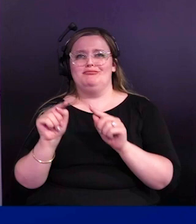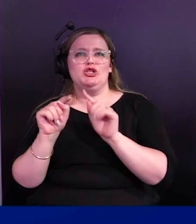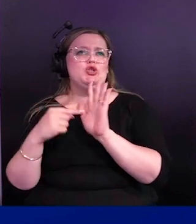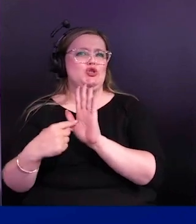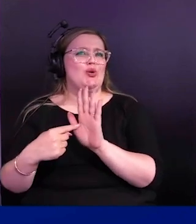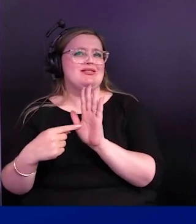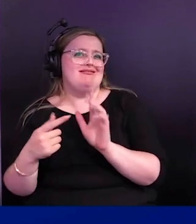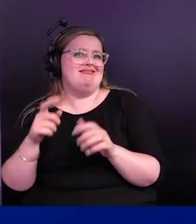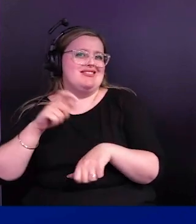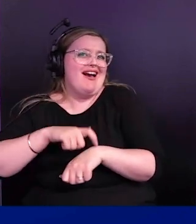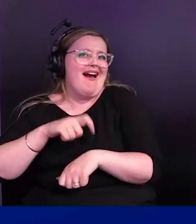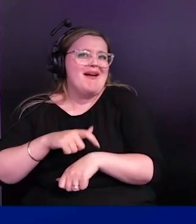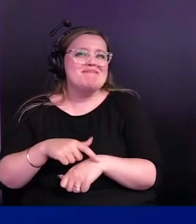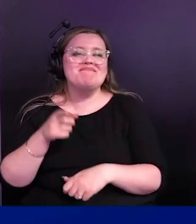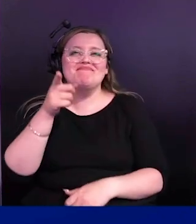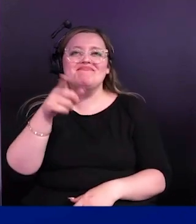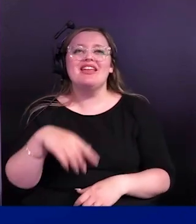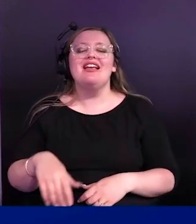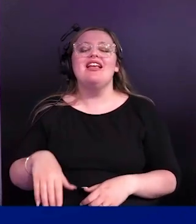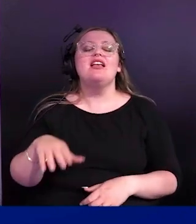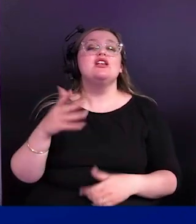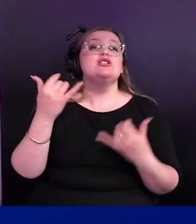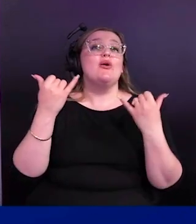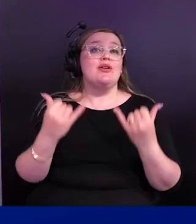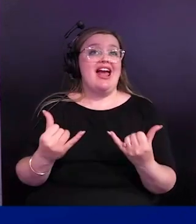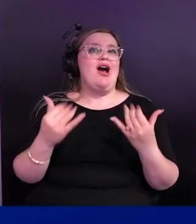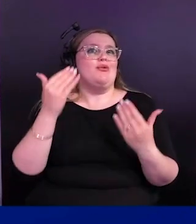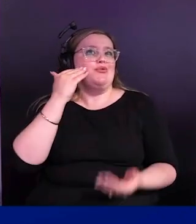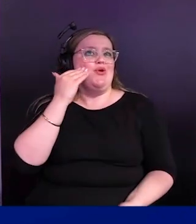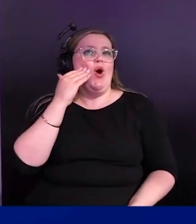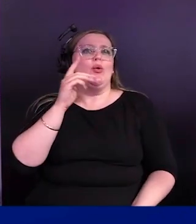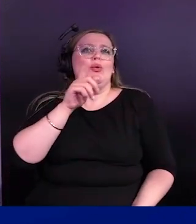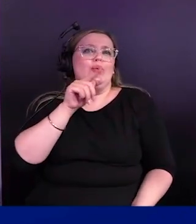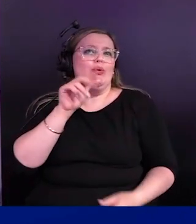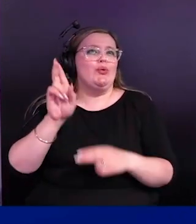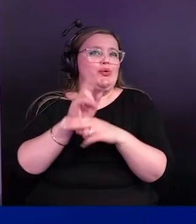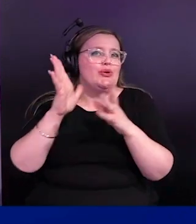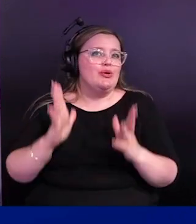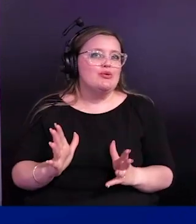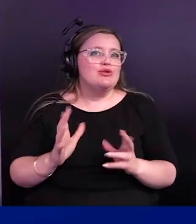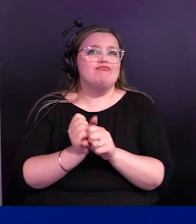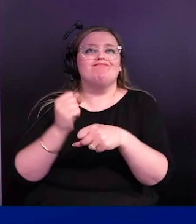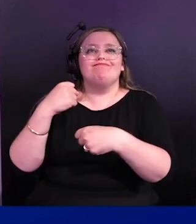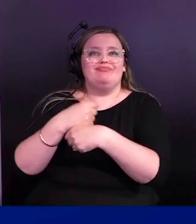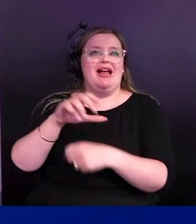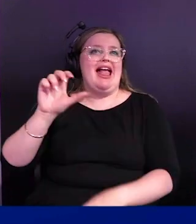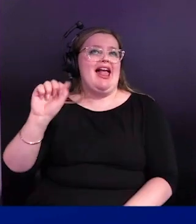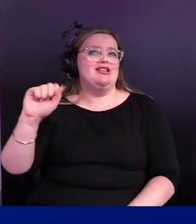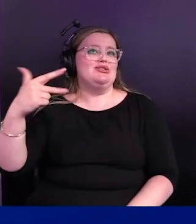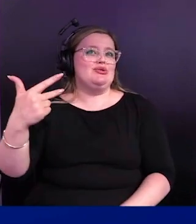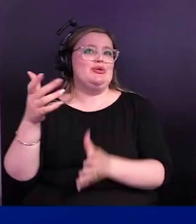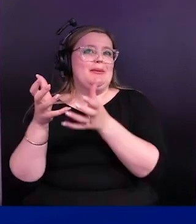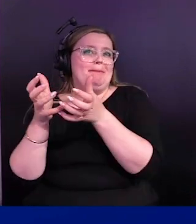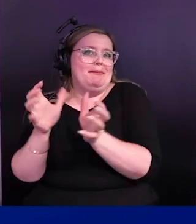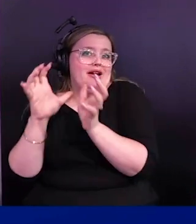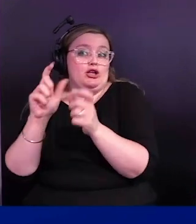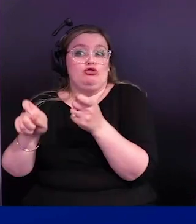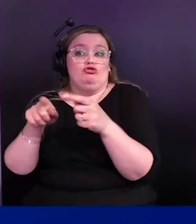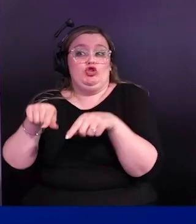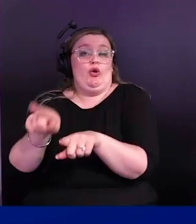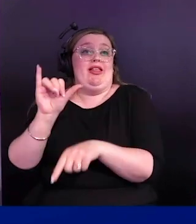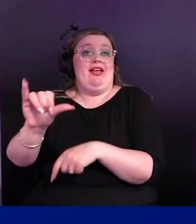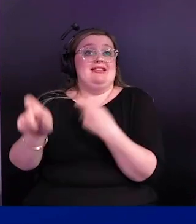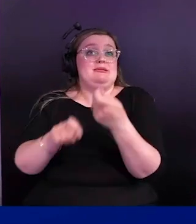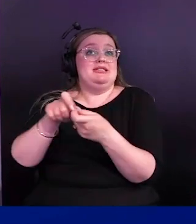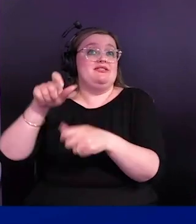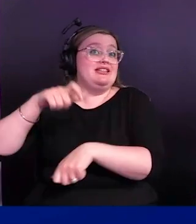results are here. So now you know exactly which are the users that created an S3 bucket during the specific time. And probably